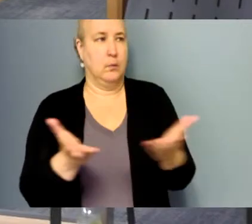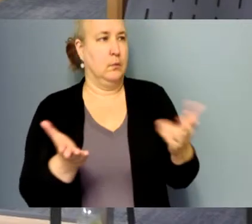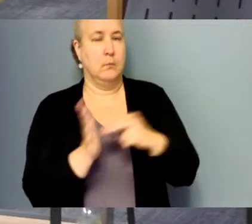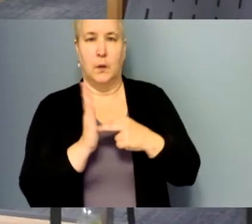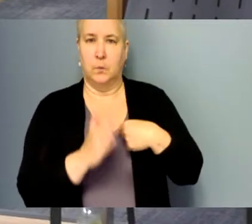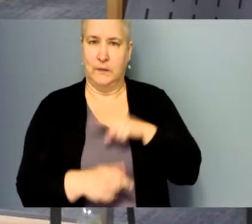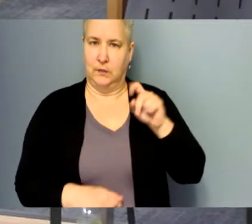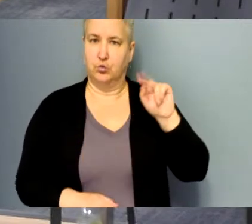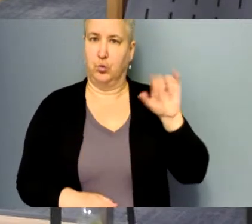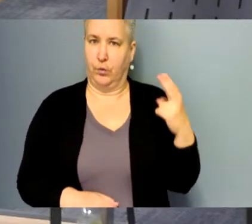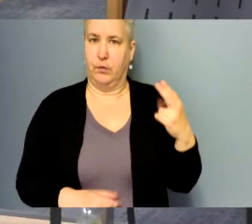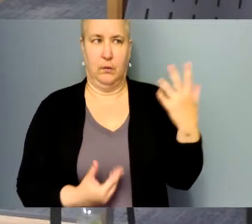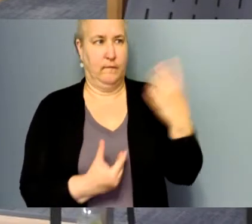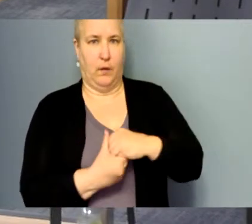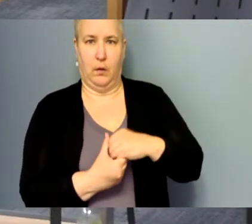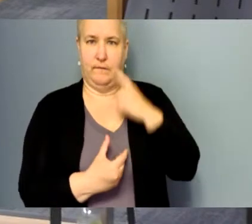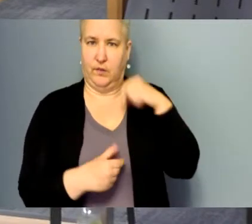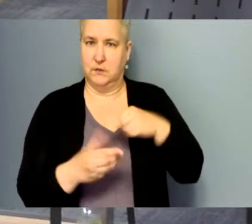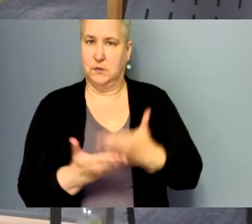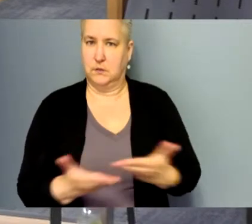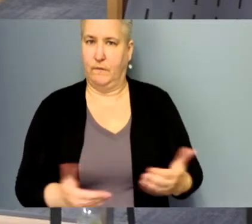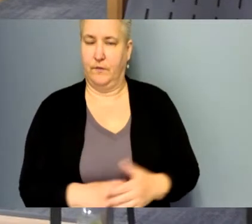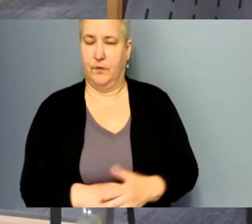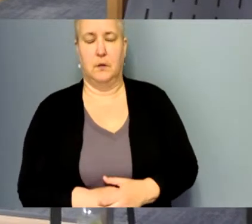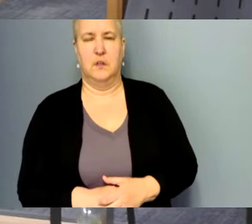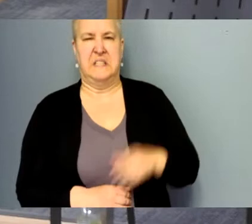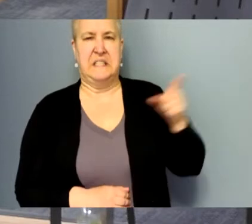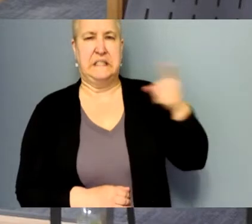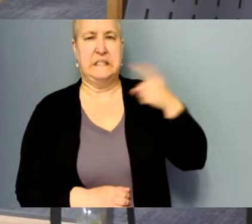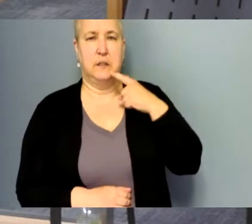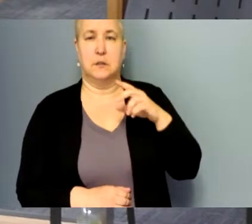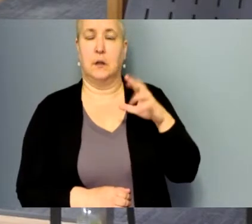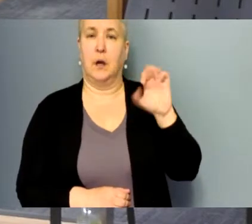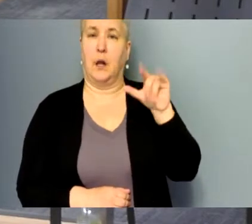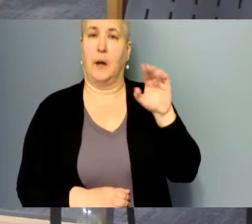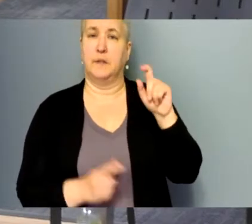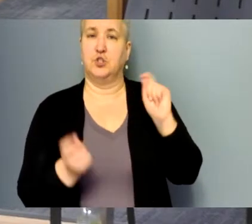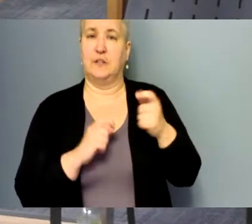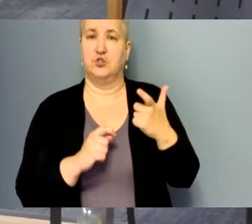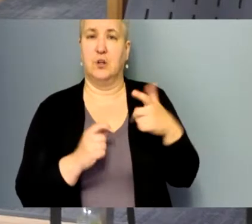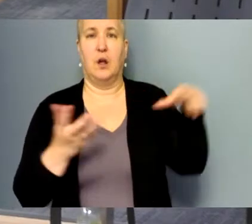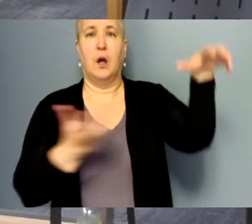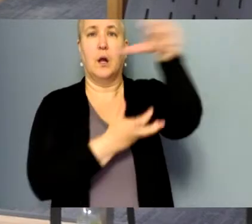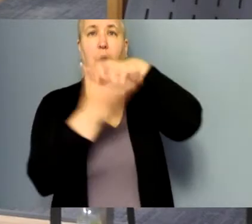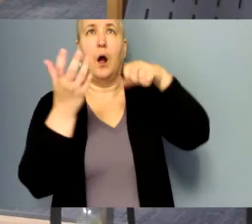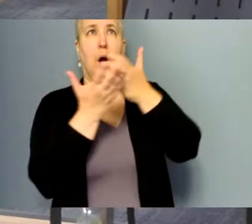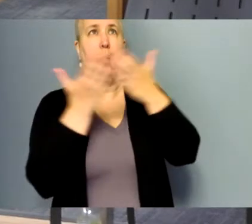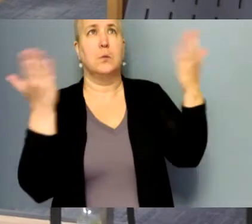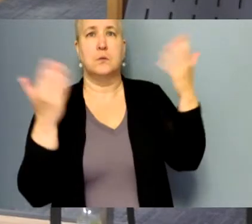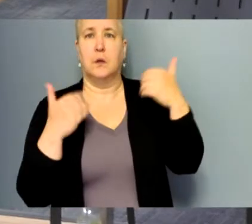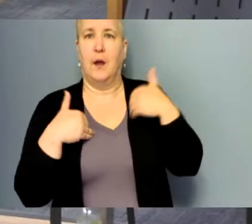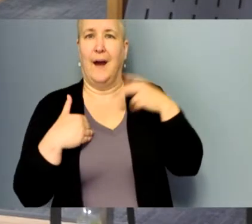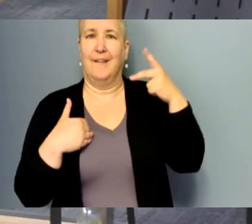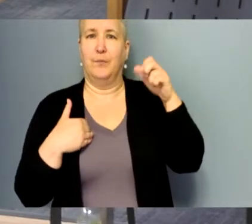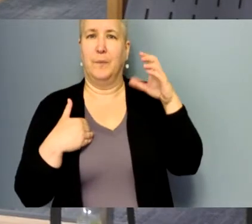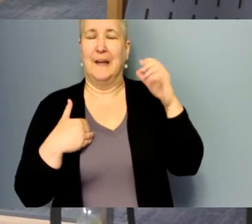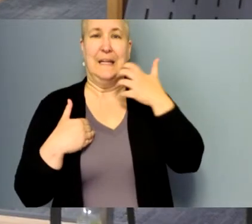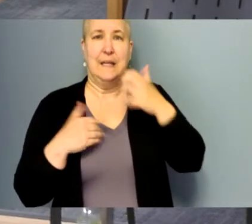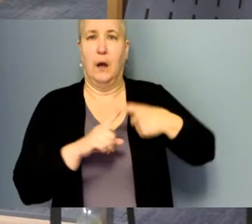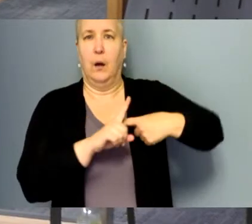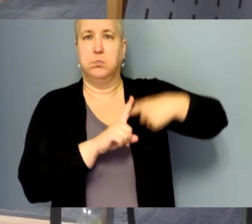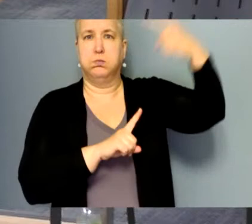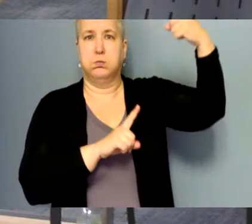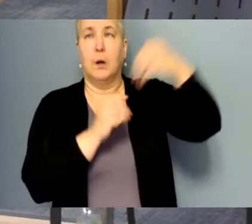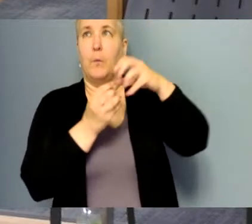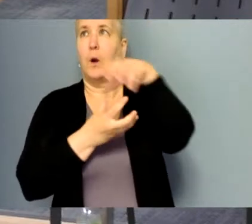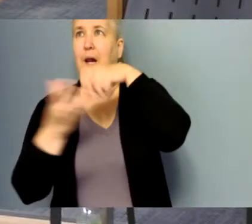truth involved with this stuff. He says that climate change, the clouds, you have heat goes up, you get more